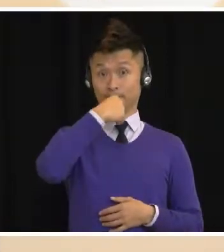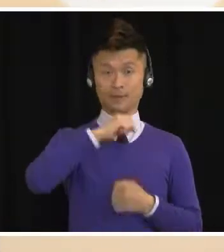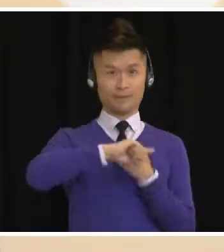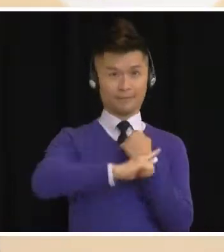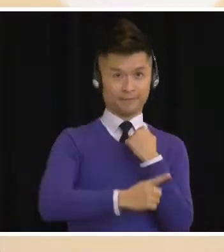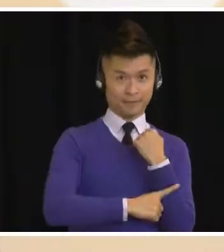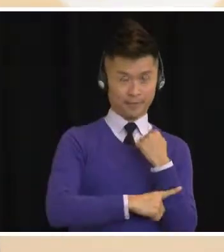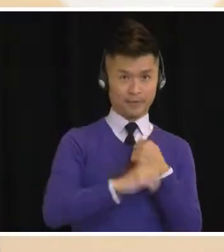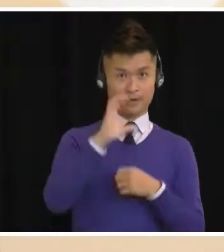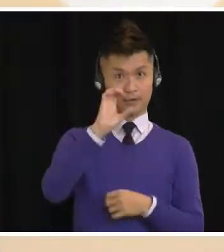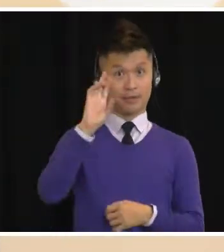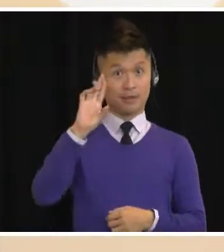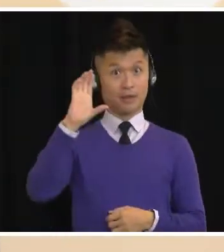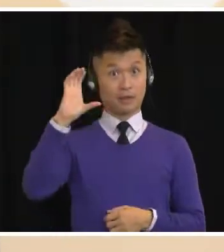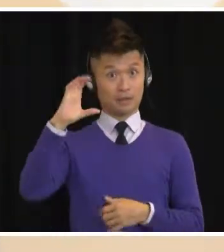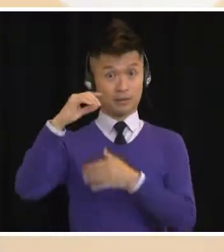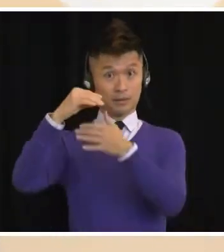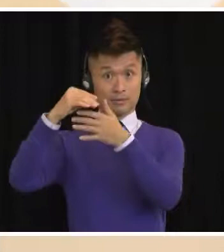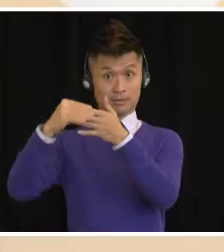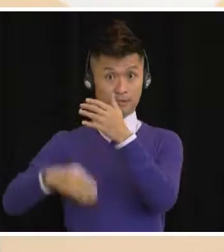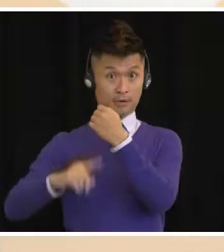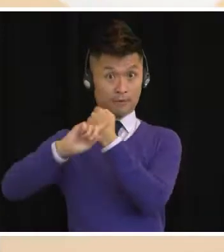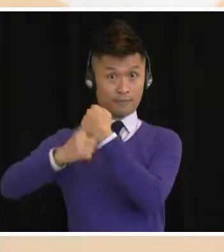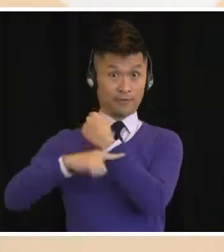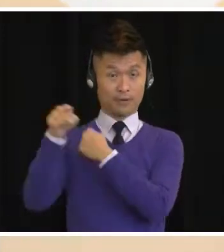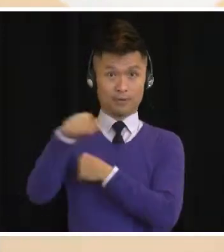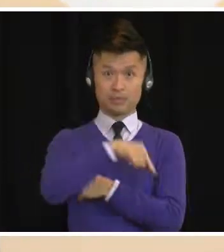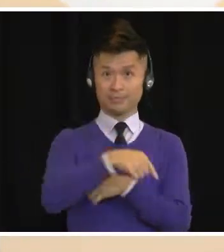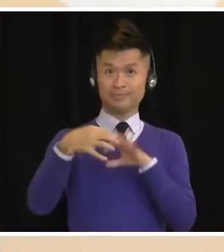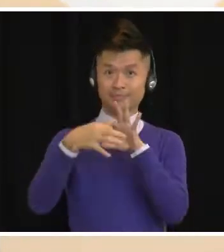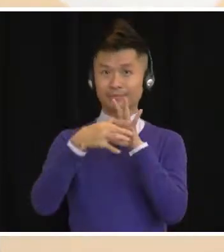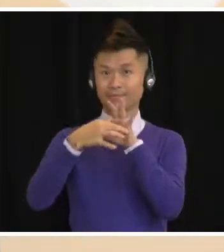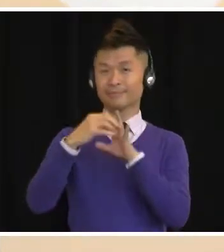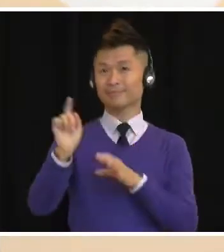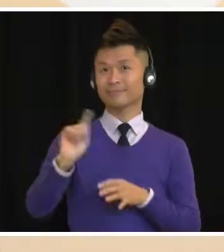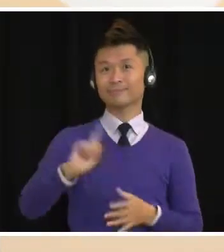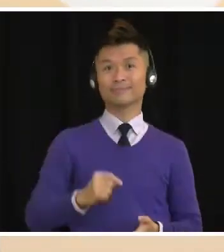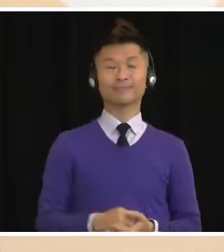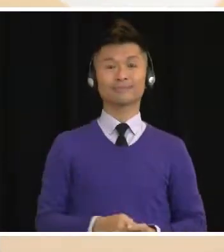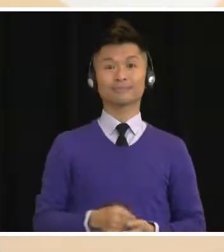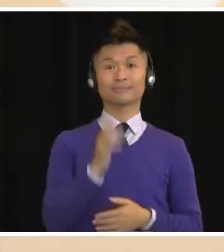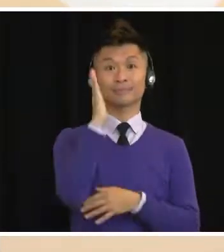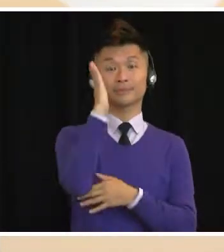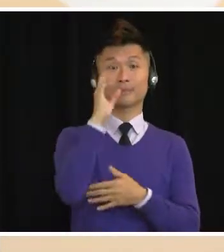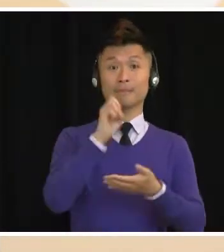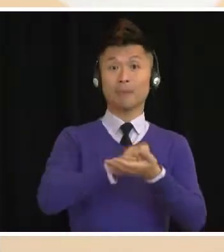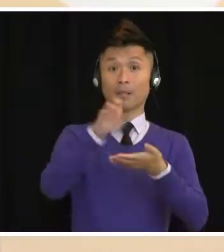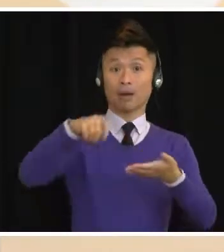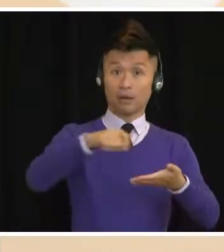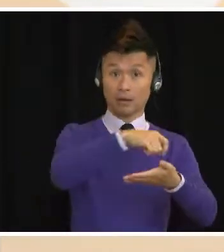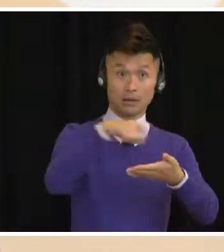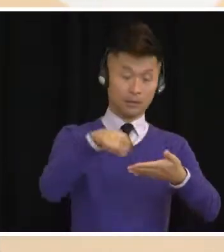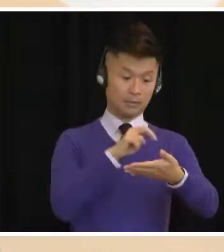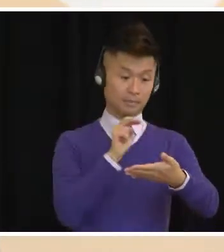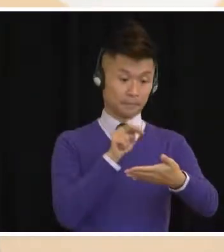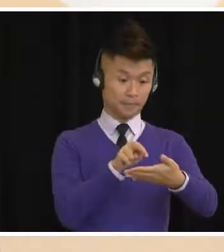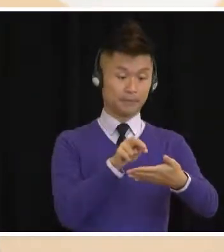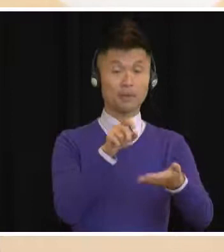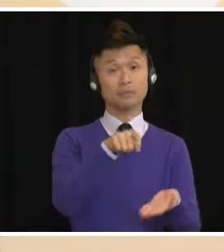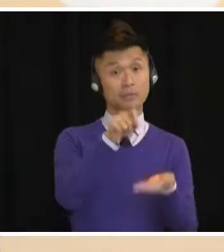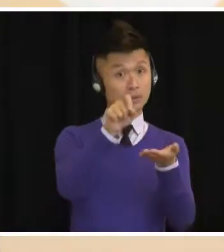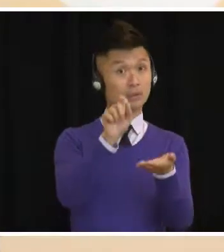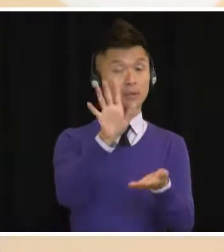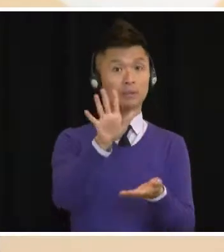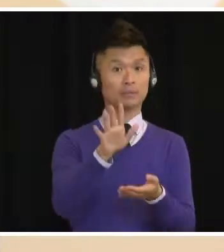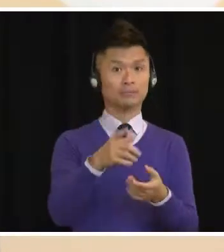the responses to our questions, you informed us, and it's also part of the report, that